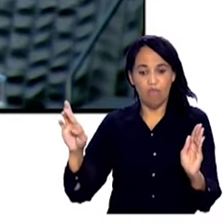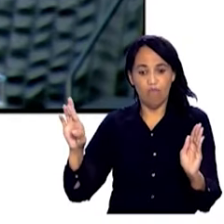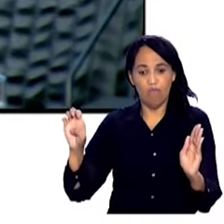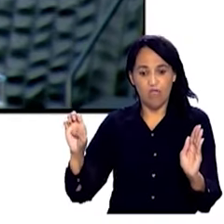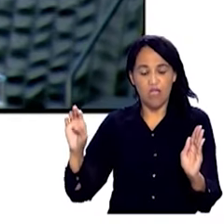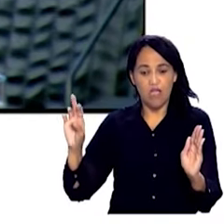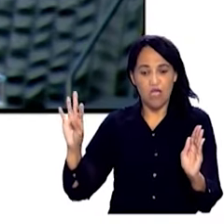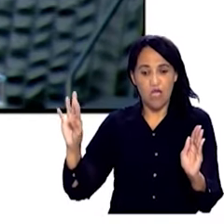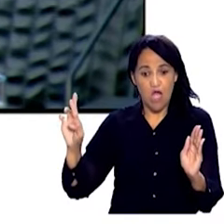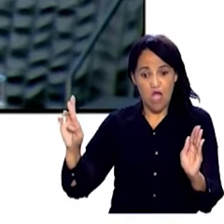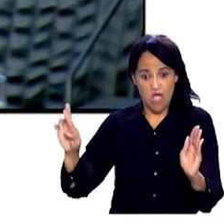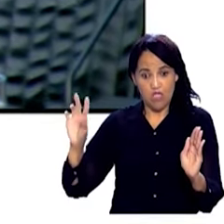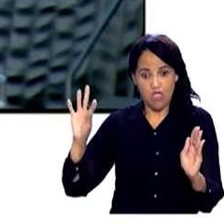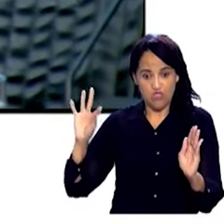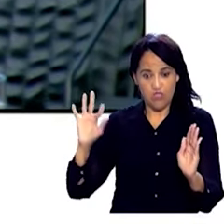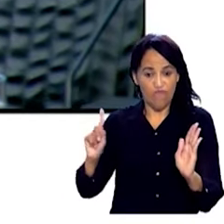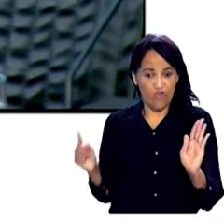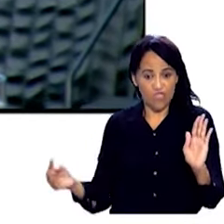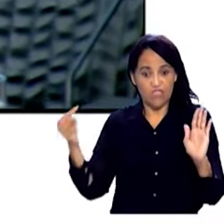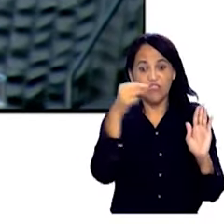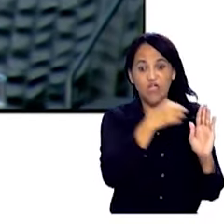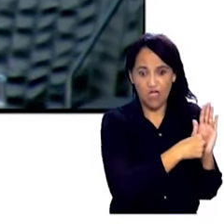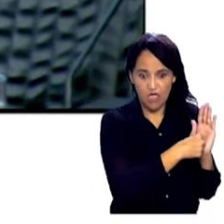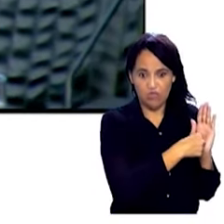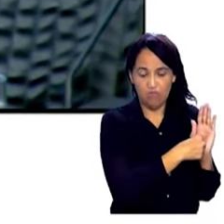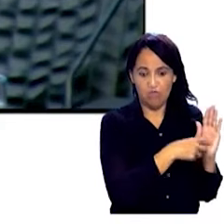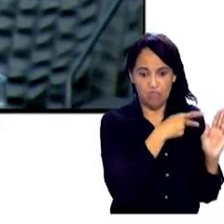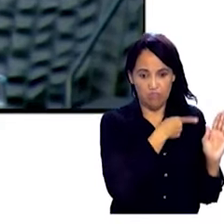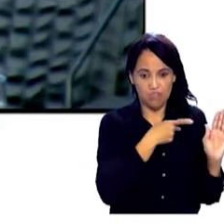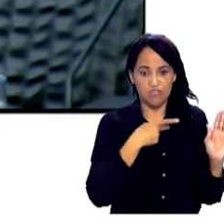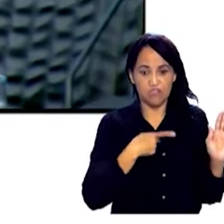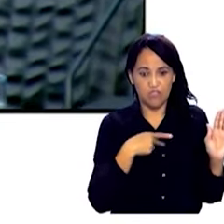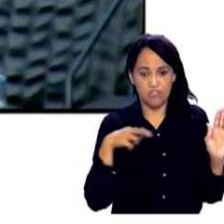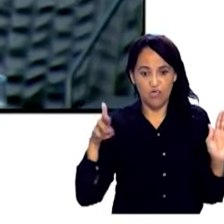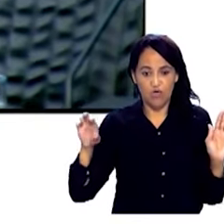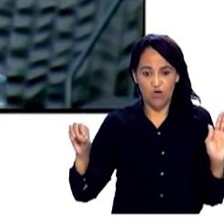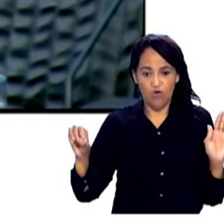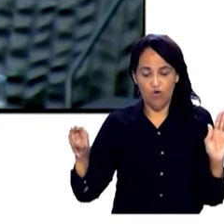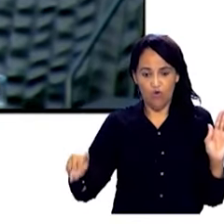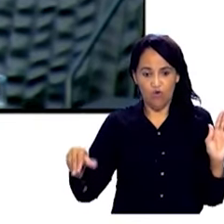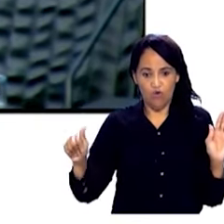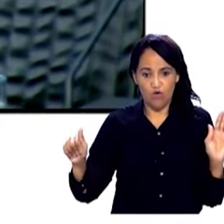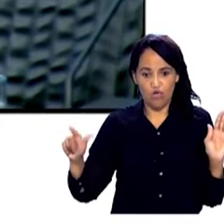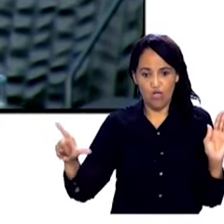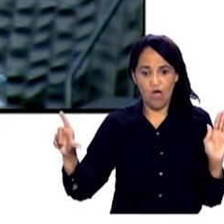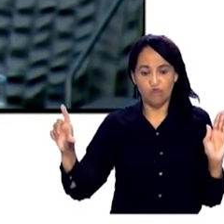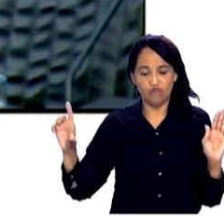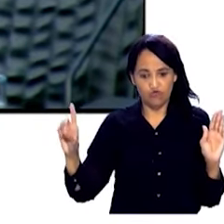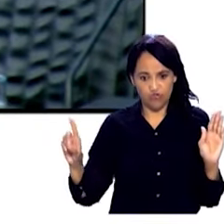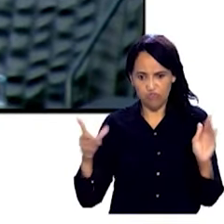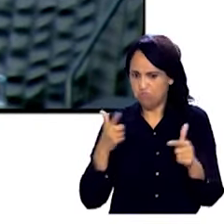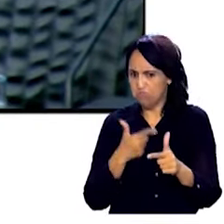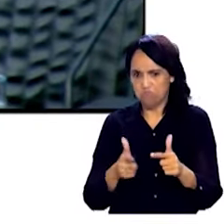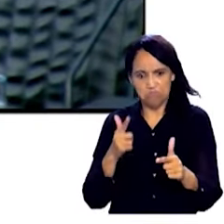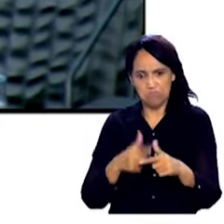his political views historically though polar ex